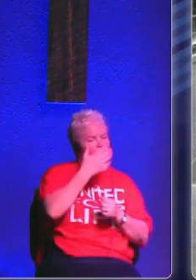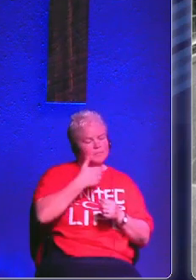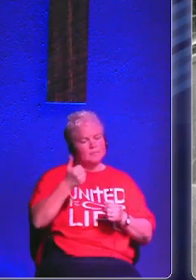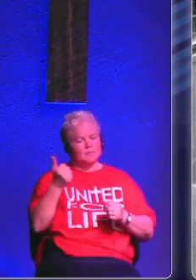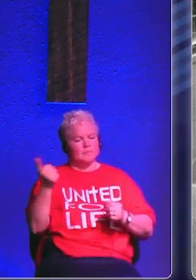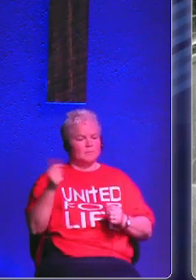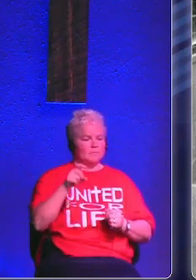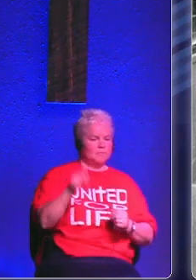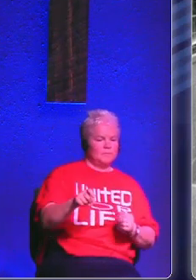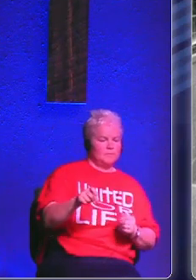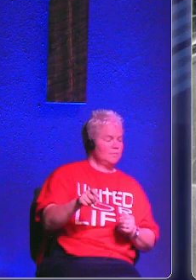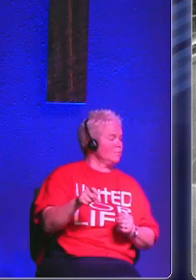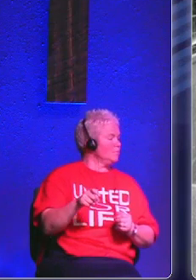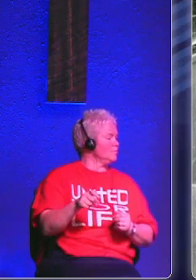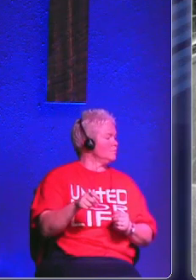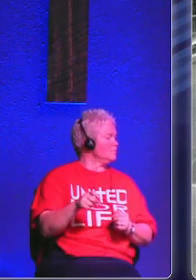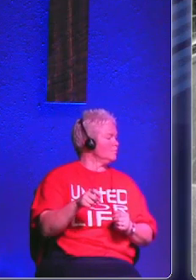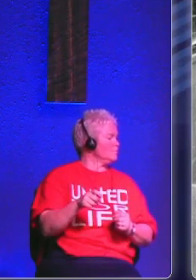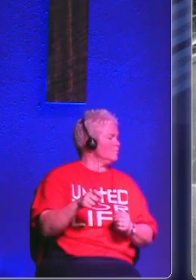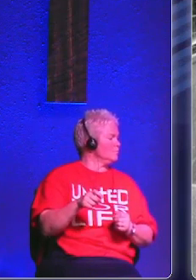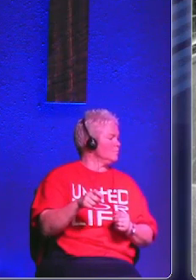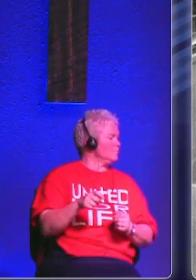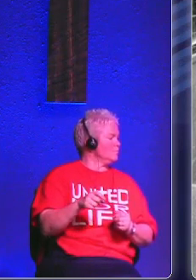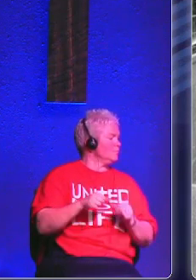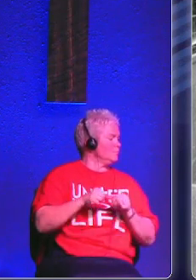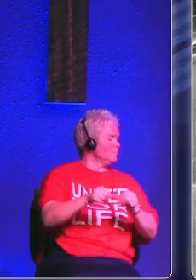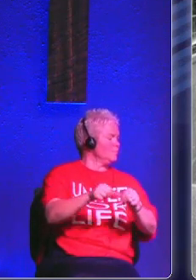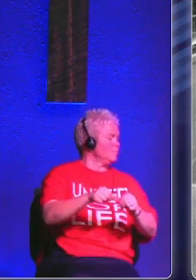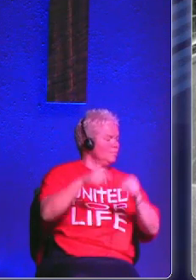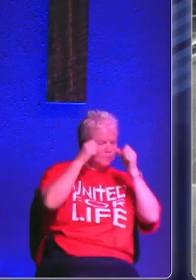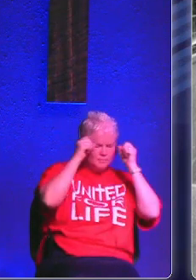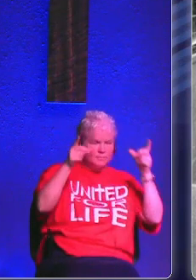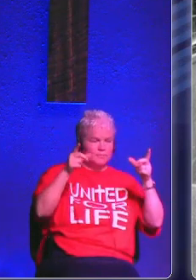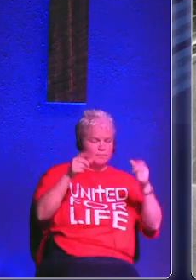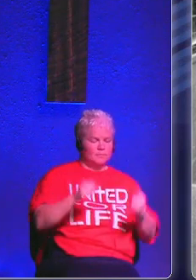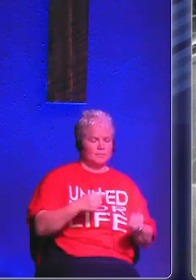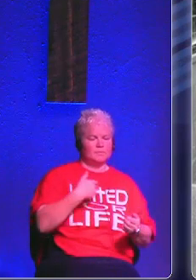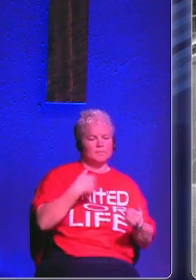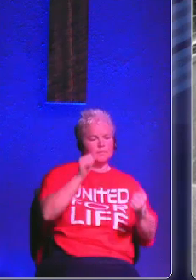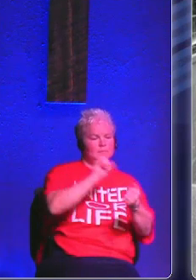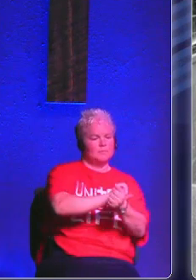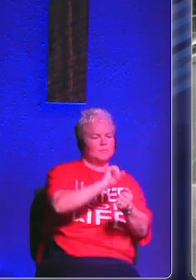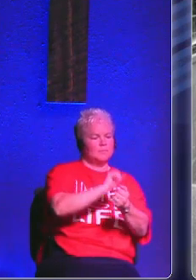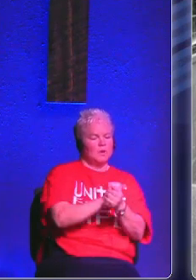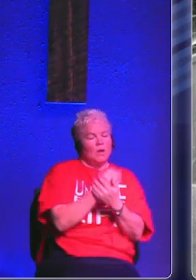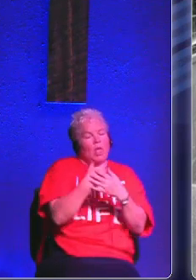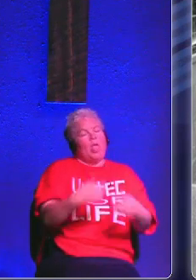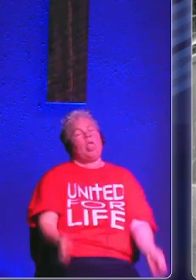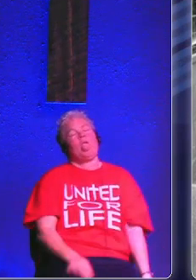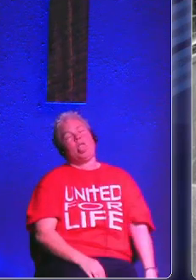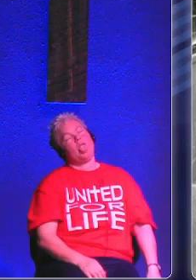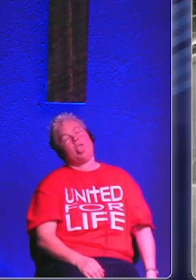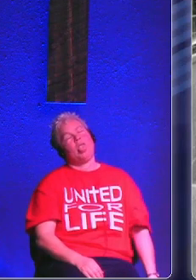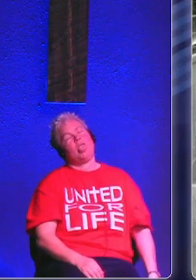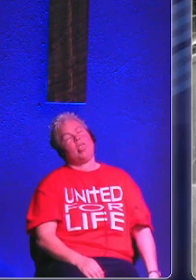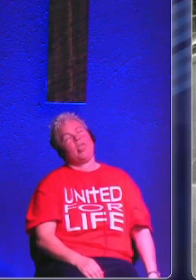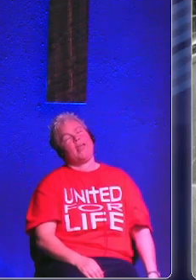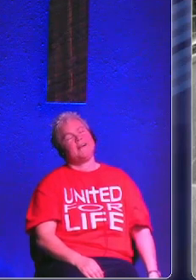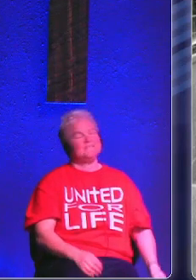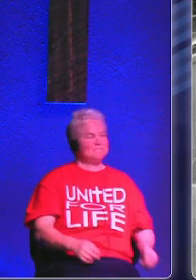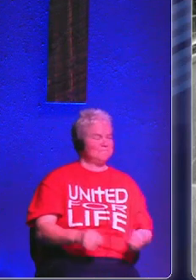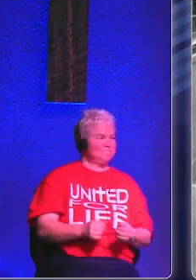is needed, being continually aware of my labor, even to the point of